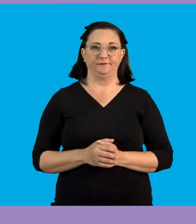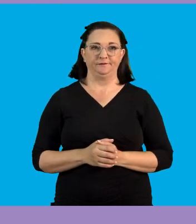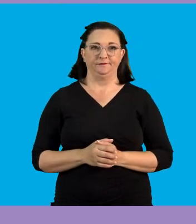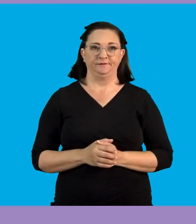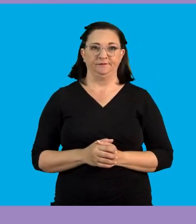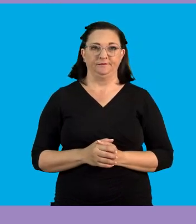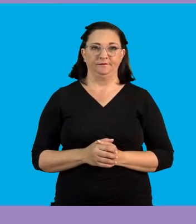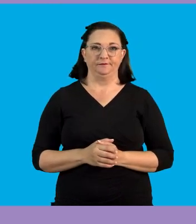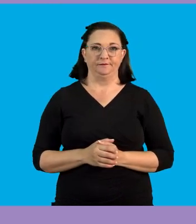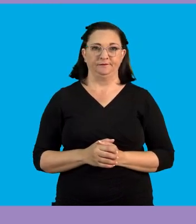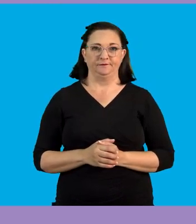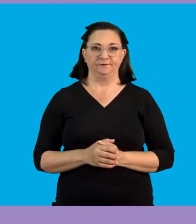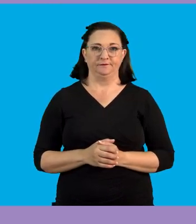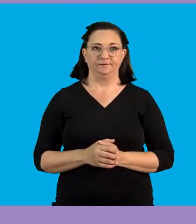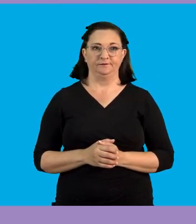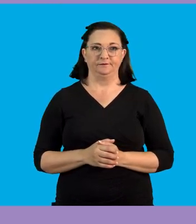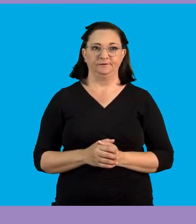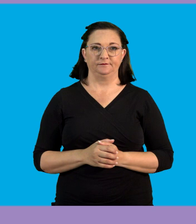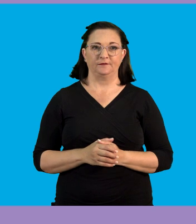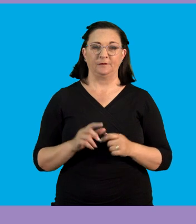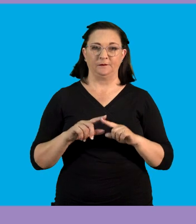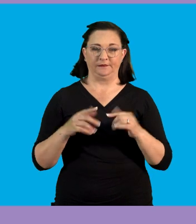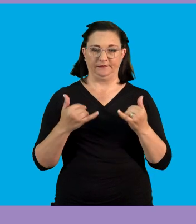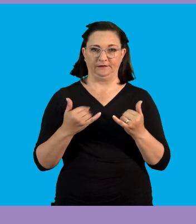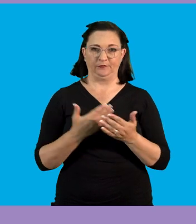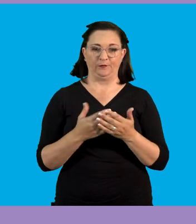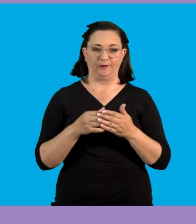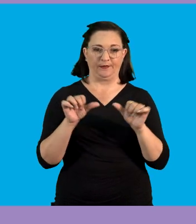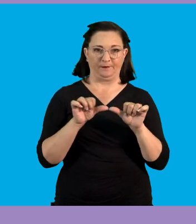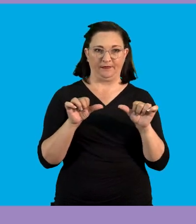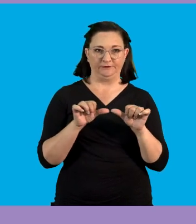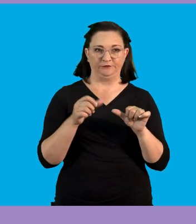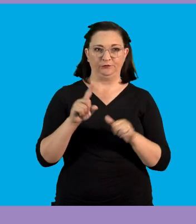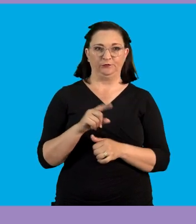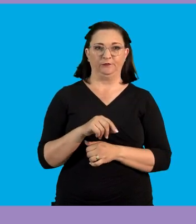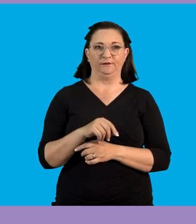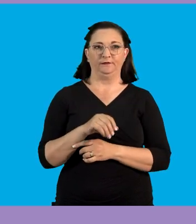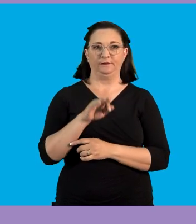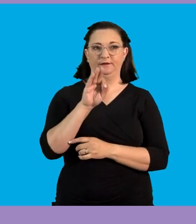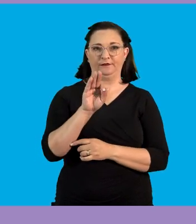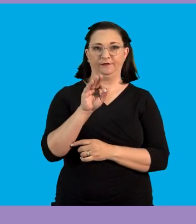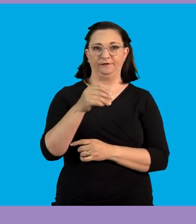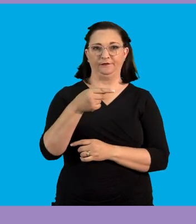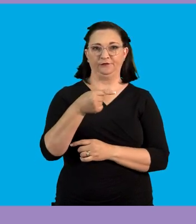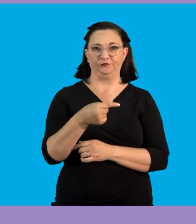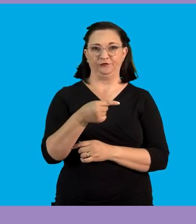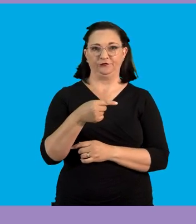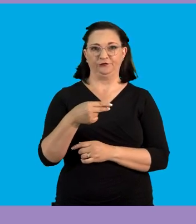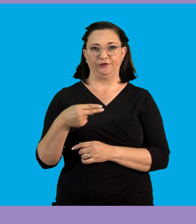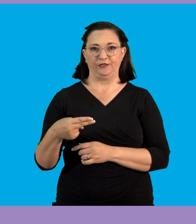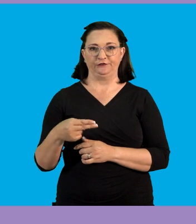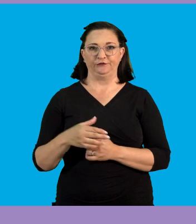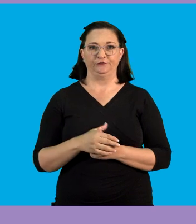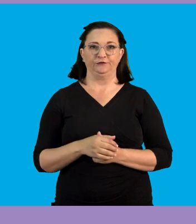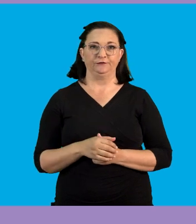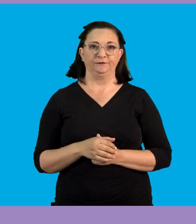Let's then measure that triangle FGH using the protractor. Let's go